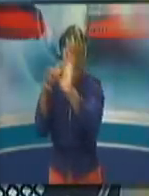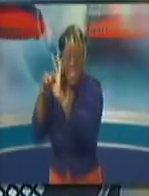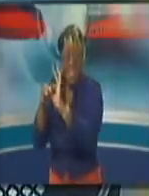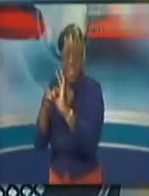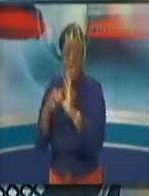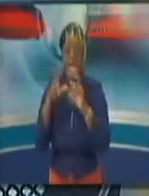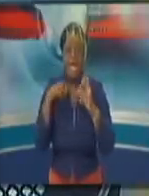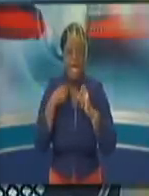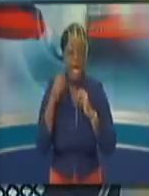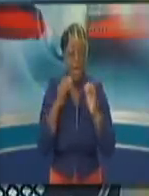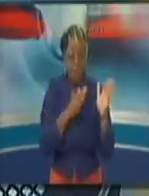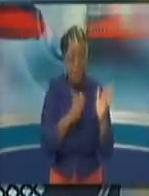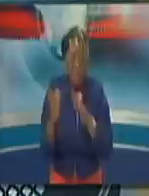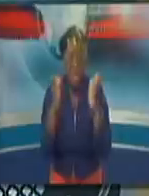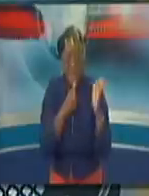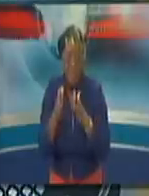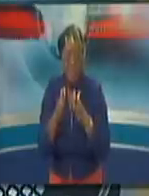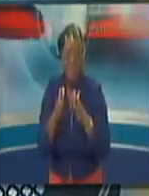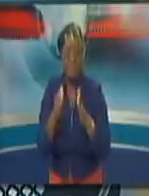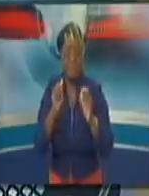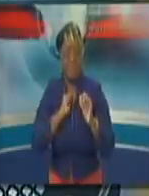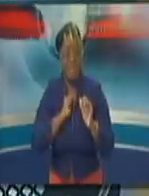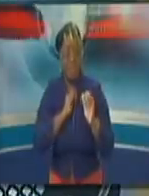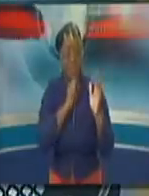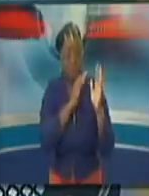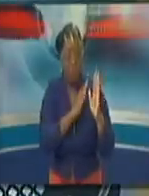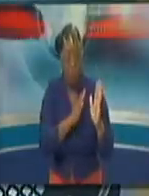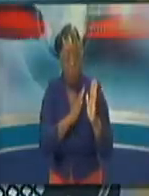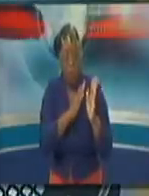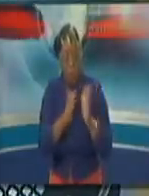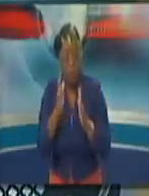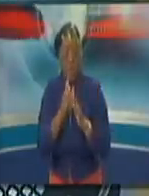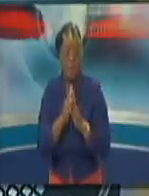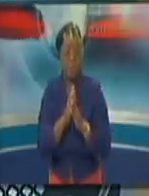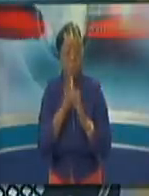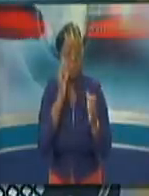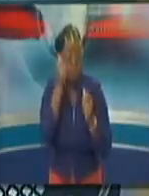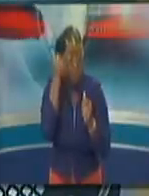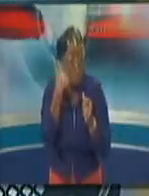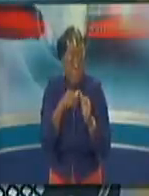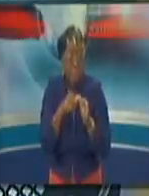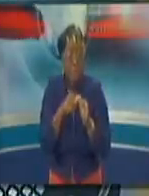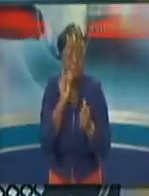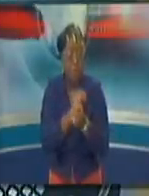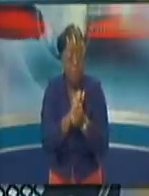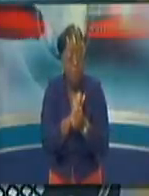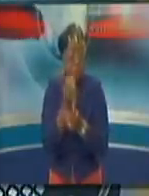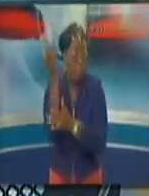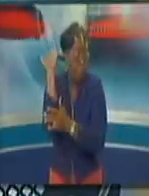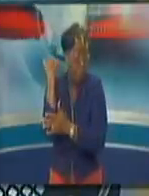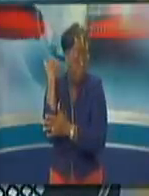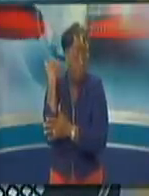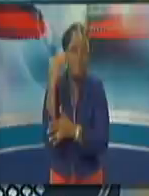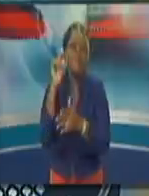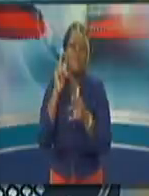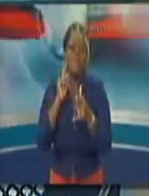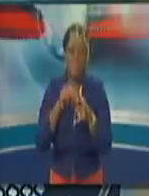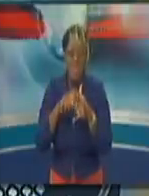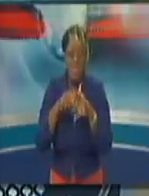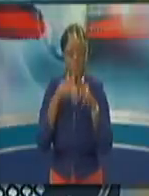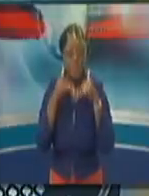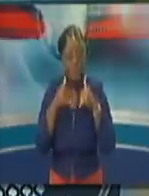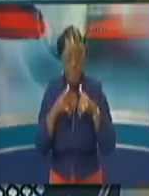routine. Remember your coping skills. Whatever has worked for you in the past will more than likely work for you again. So whatever coping skills